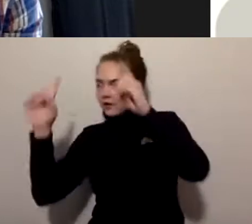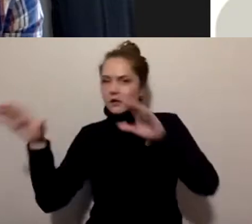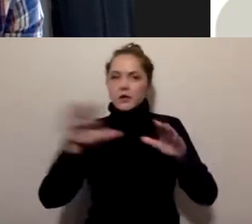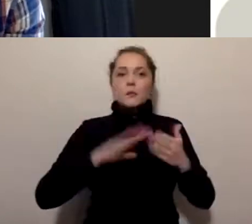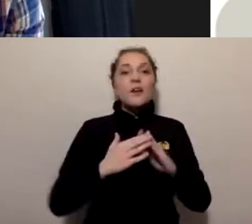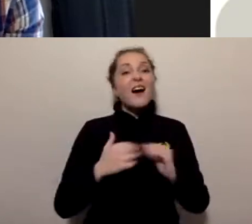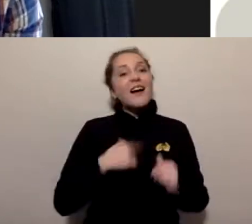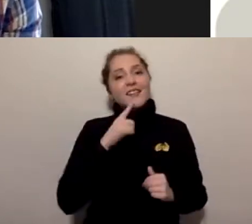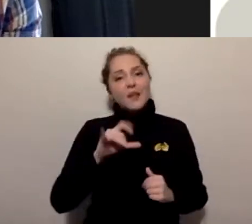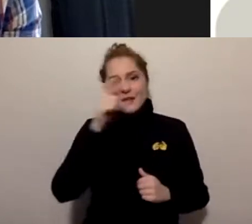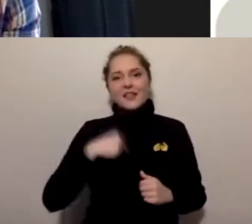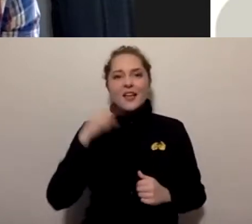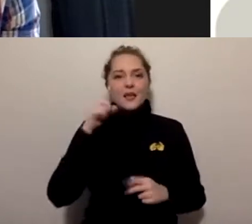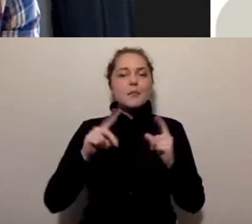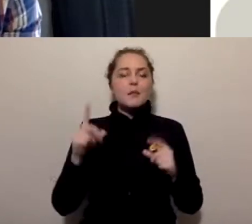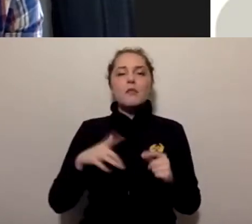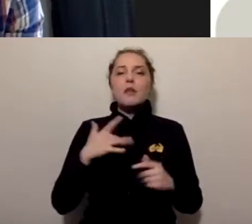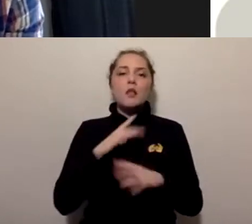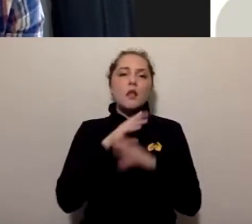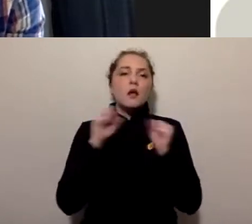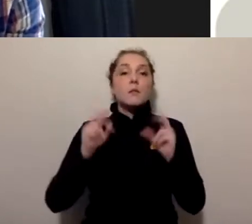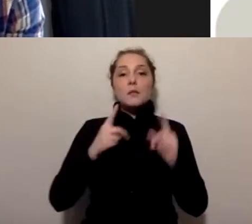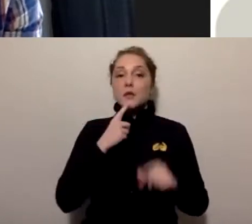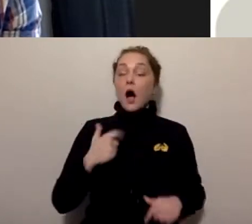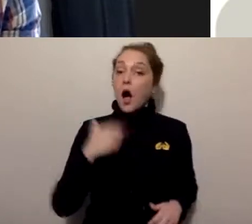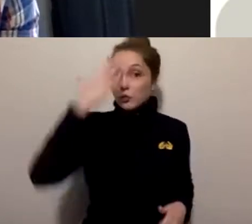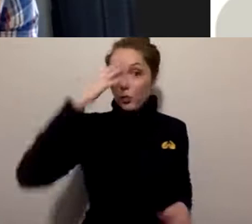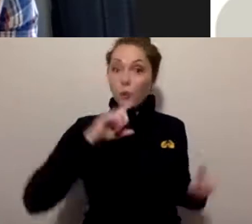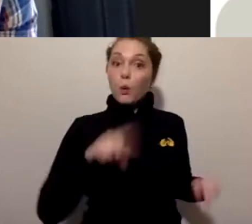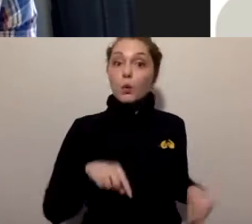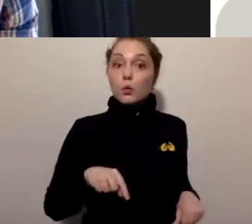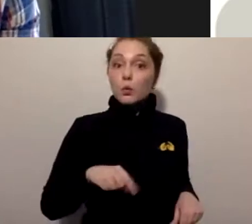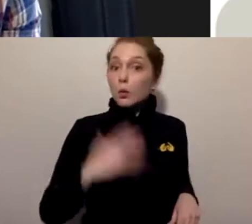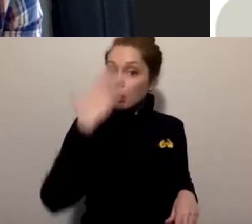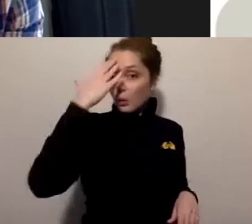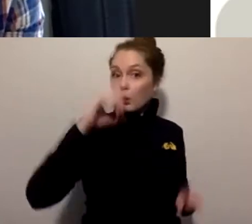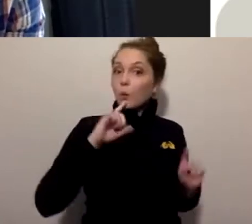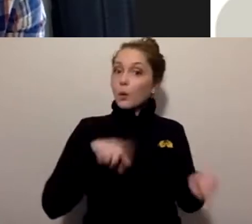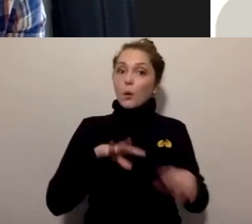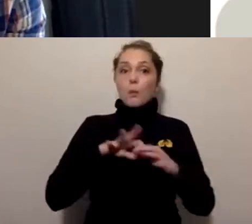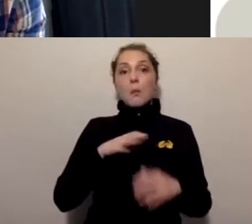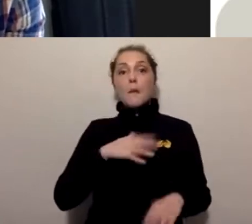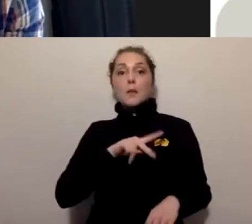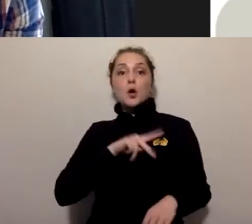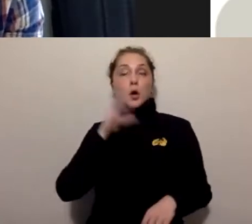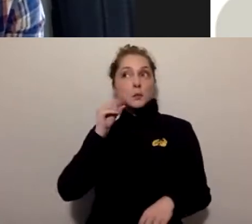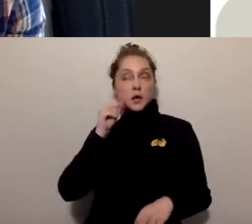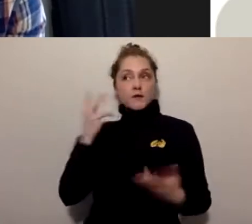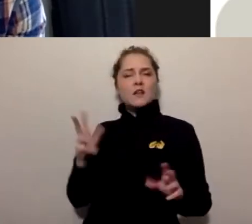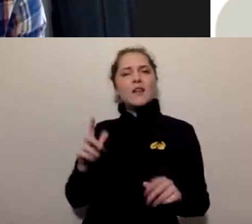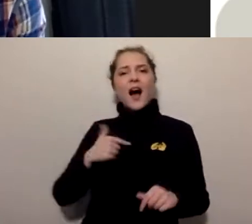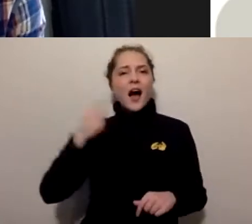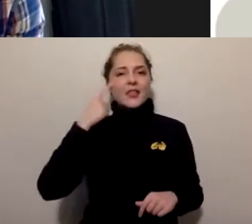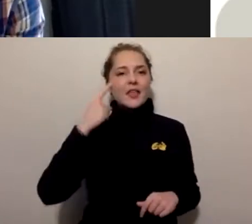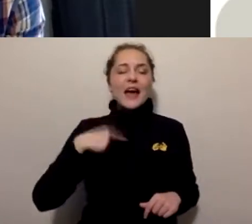I say that because I think folks are tired of having people that presume the answers or presume answers based on personal experiences. I think we really need to do